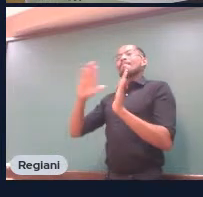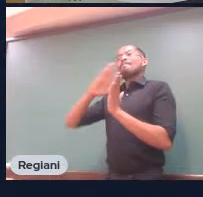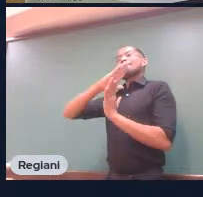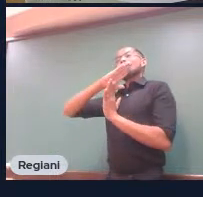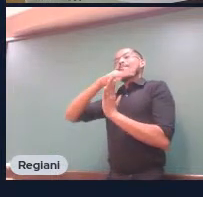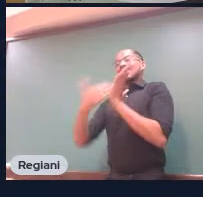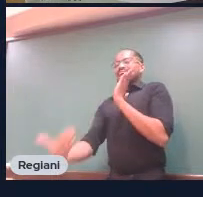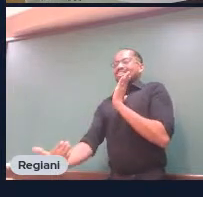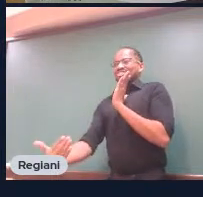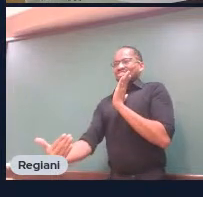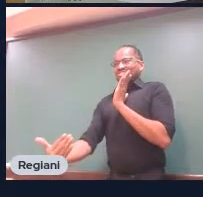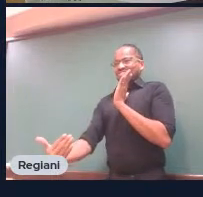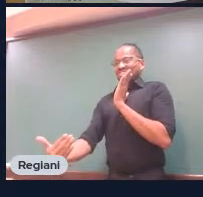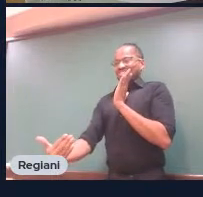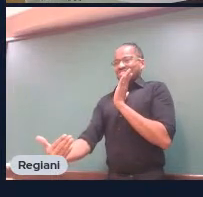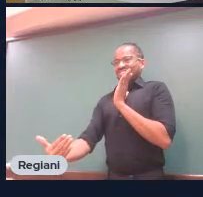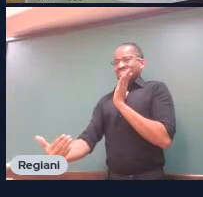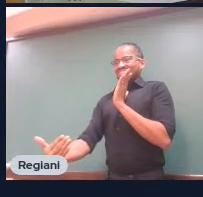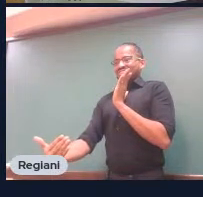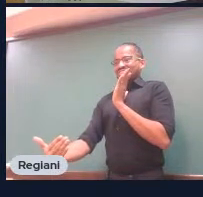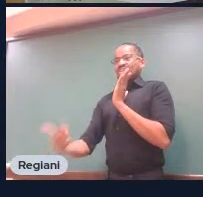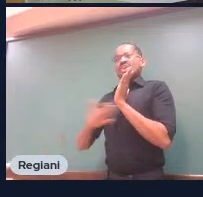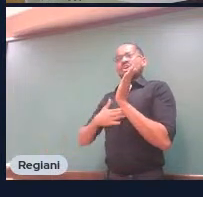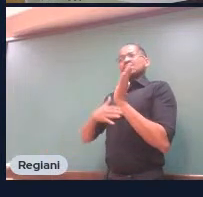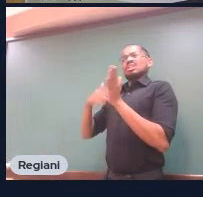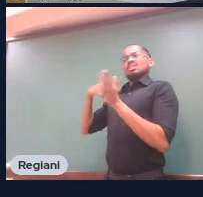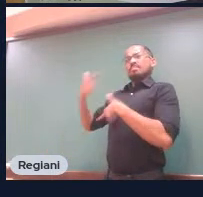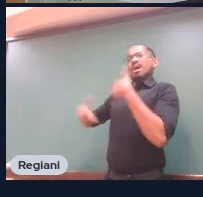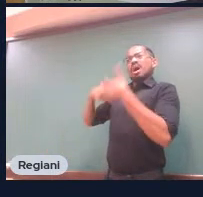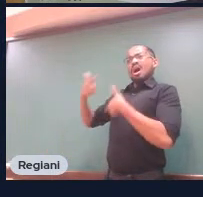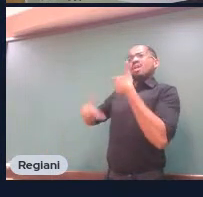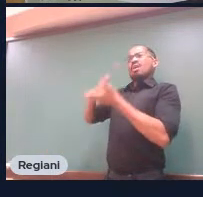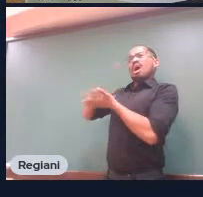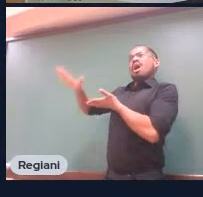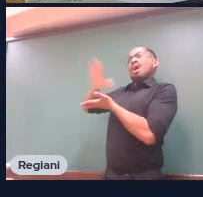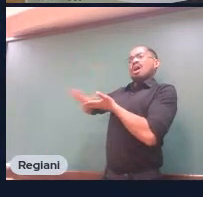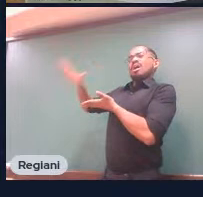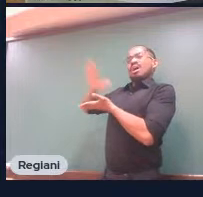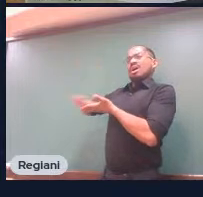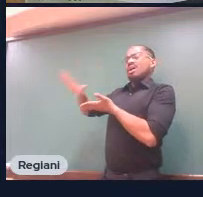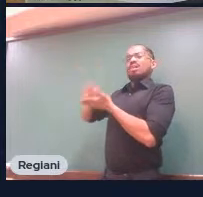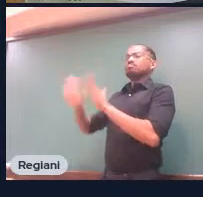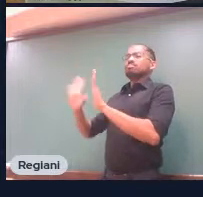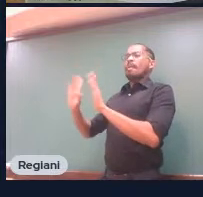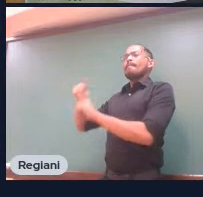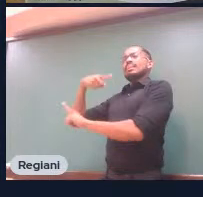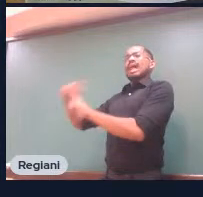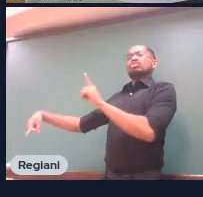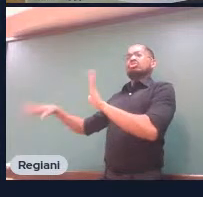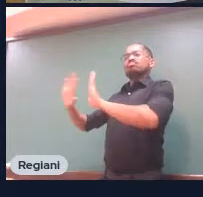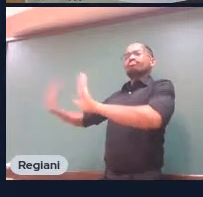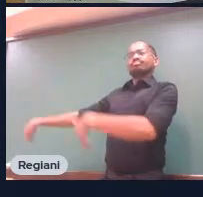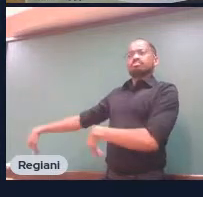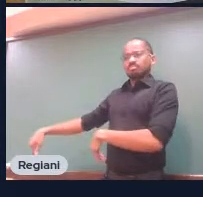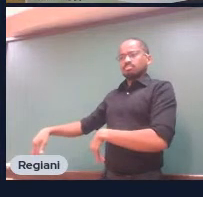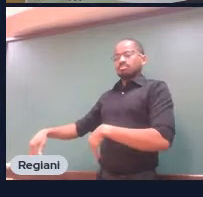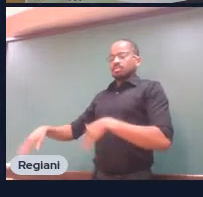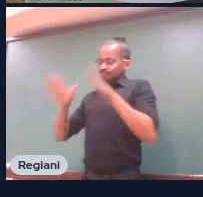pelo menos em 1/3, tudo que nós fazemos em termos de metalexicografia.